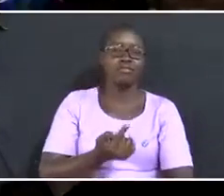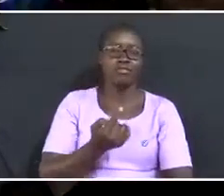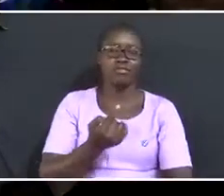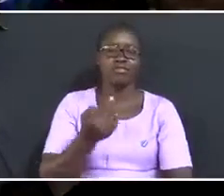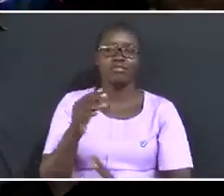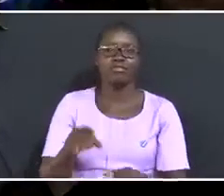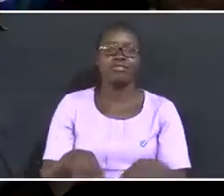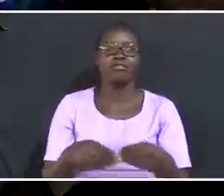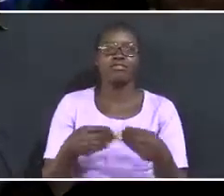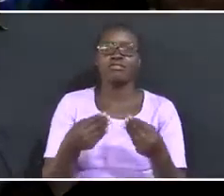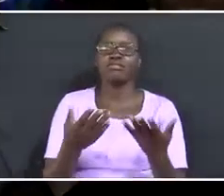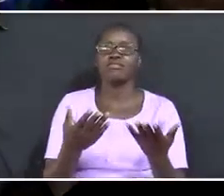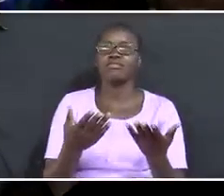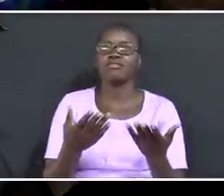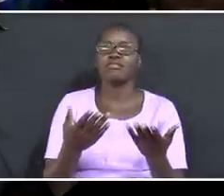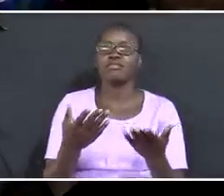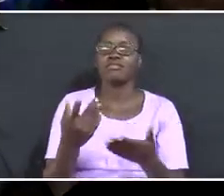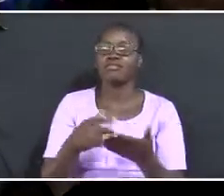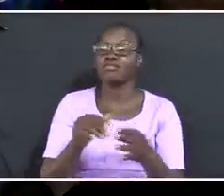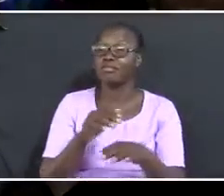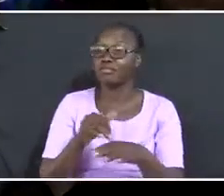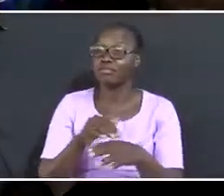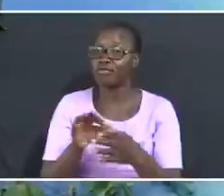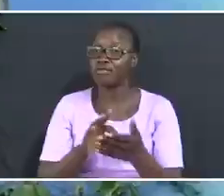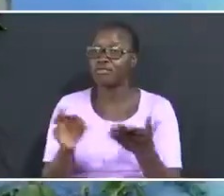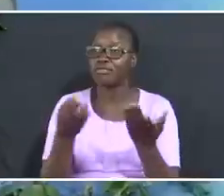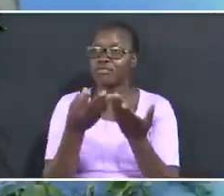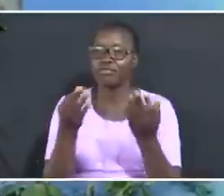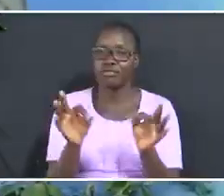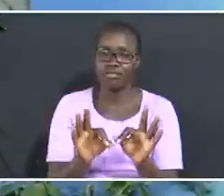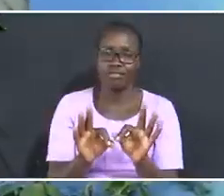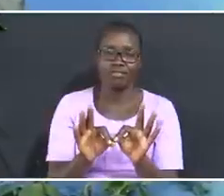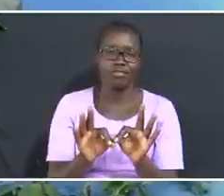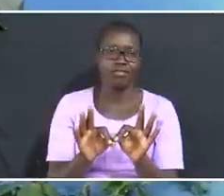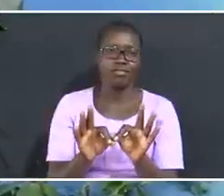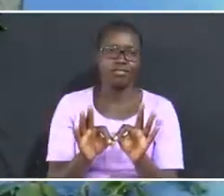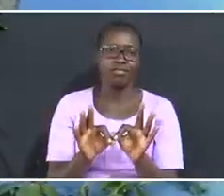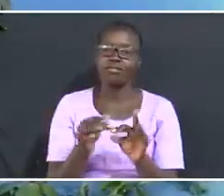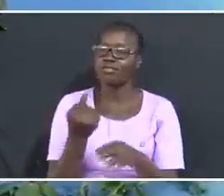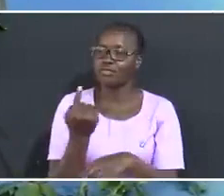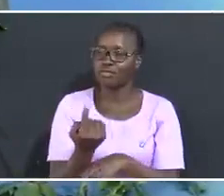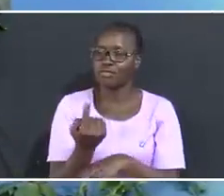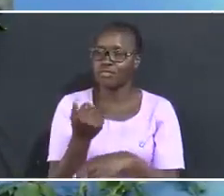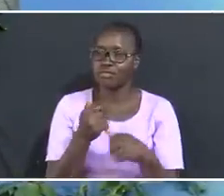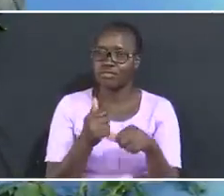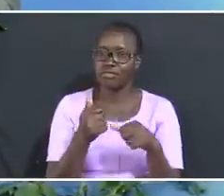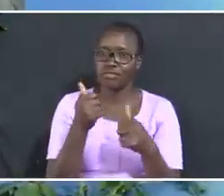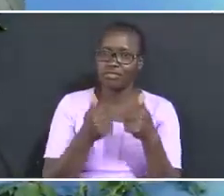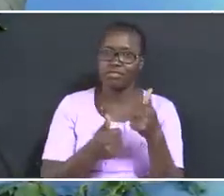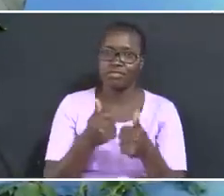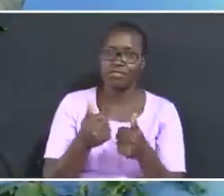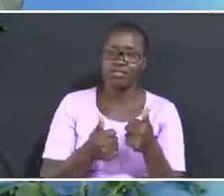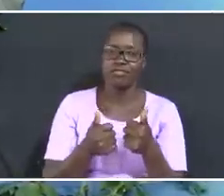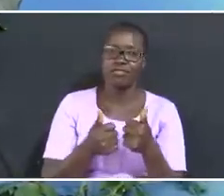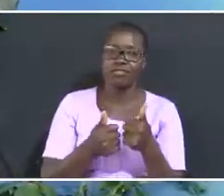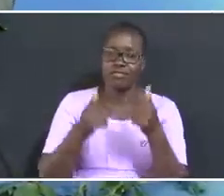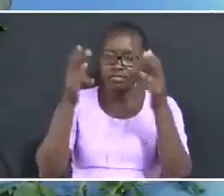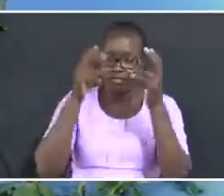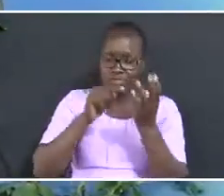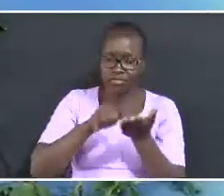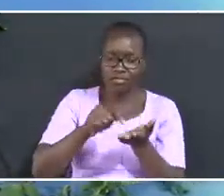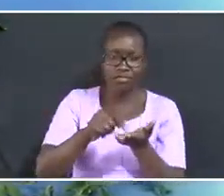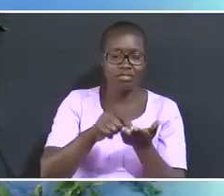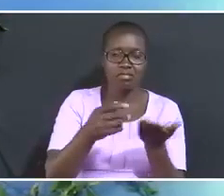deal with what we call spiritual freedom. The one which Satan implanted